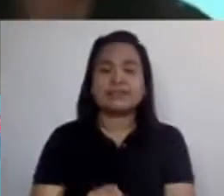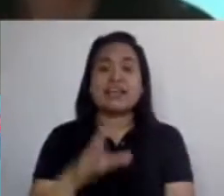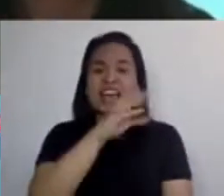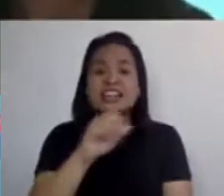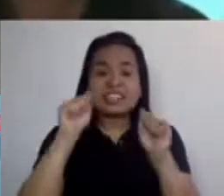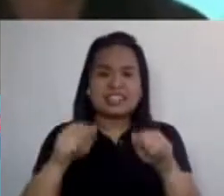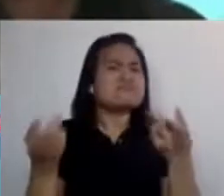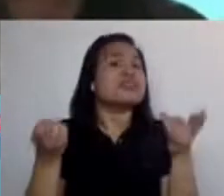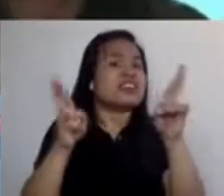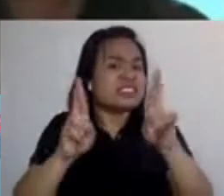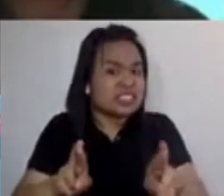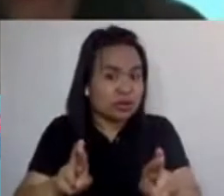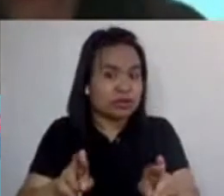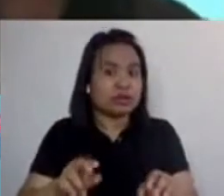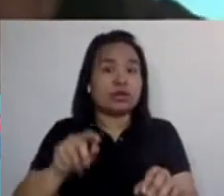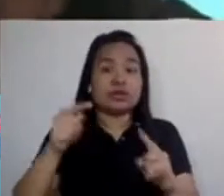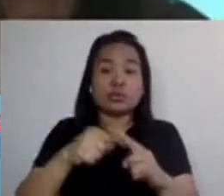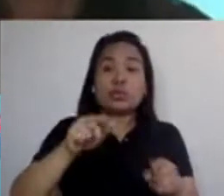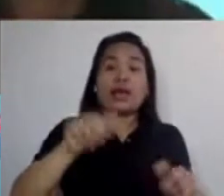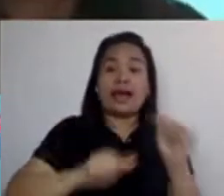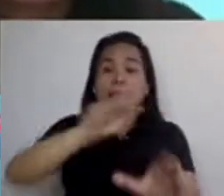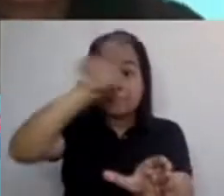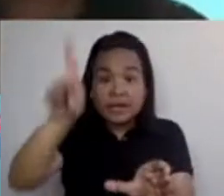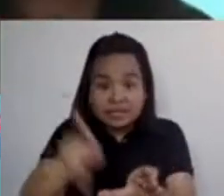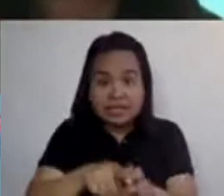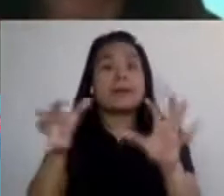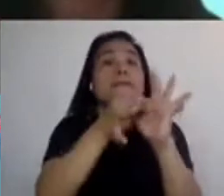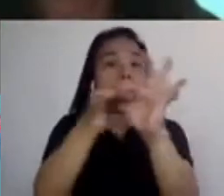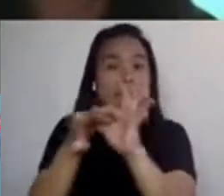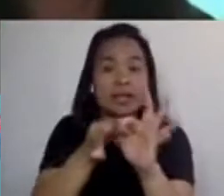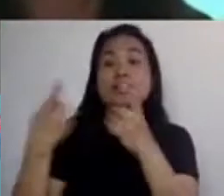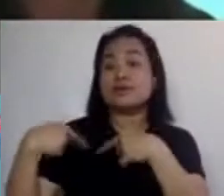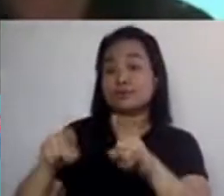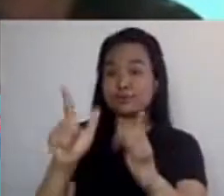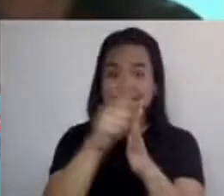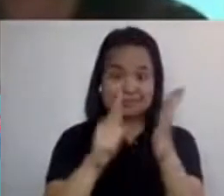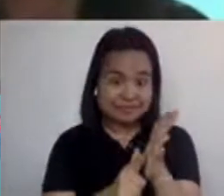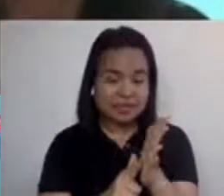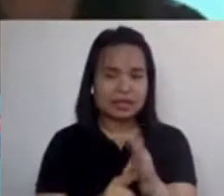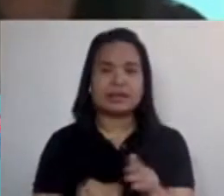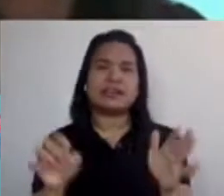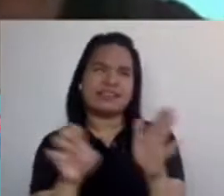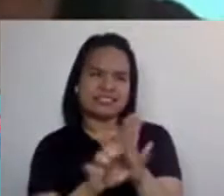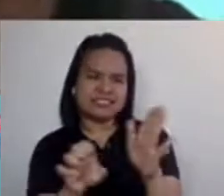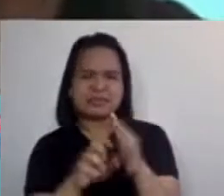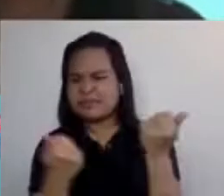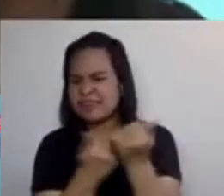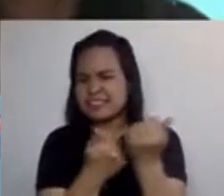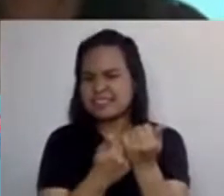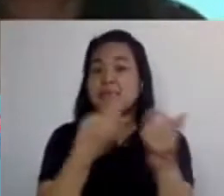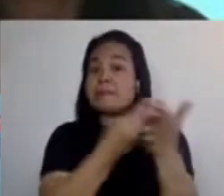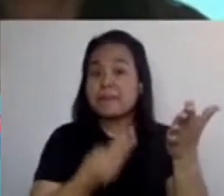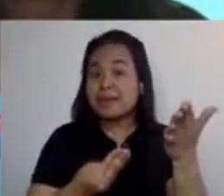participating, cooperating, and collaborating during your lesson. So samples of supplemental materials